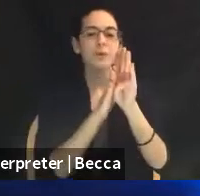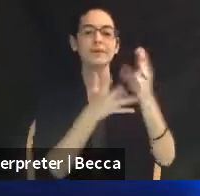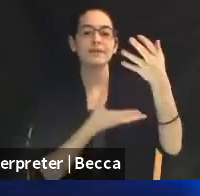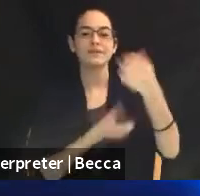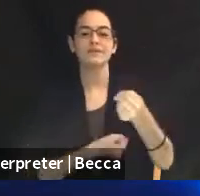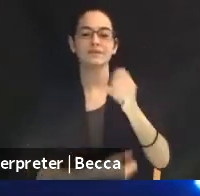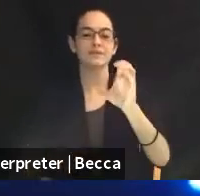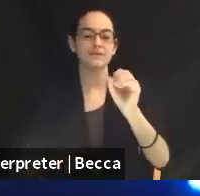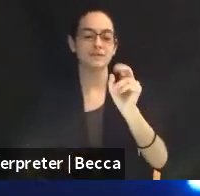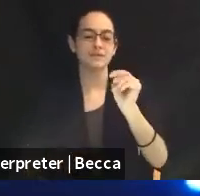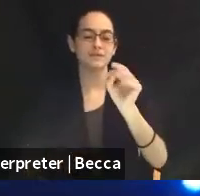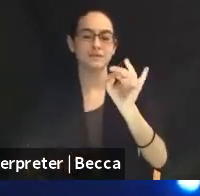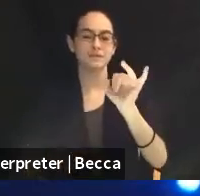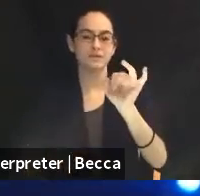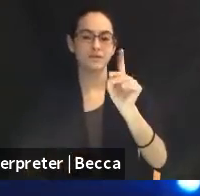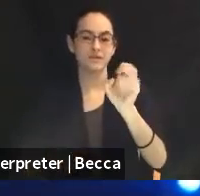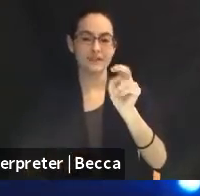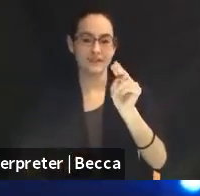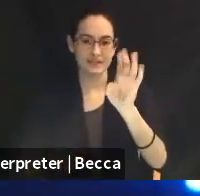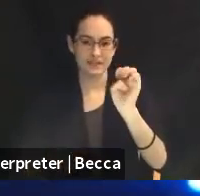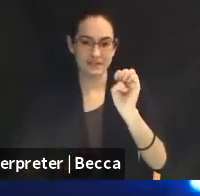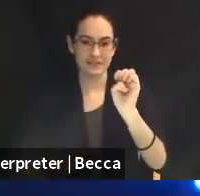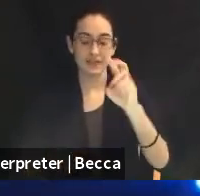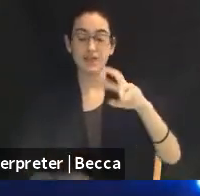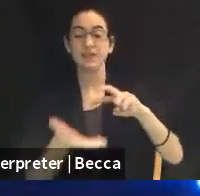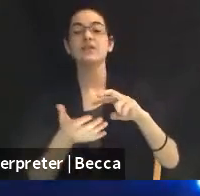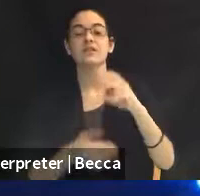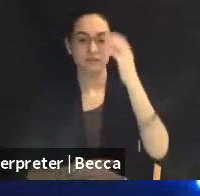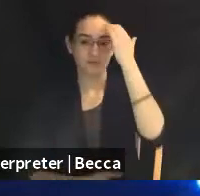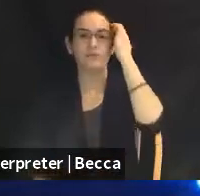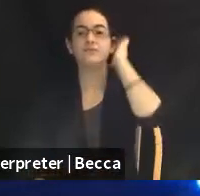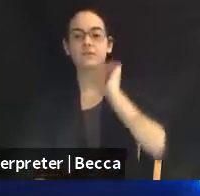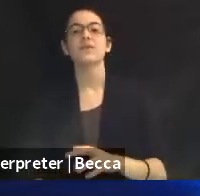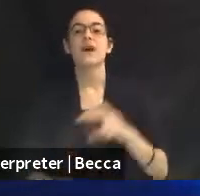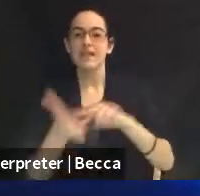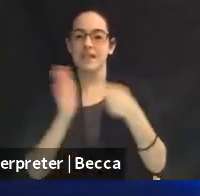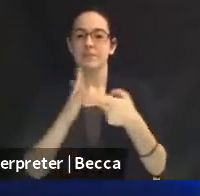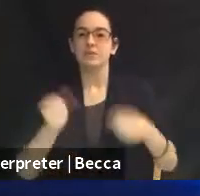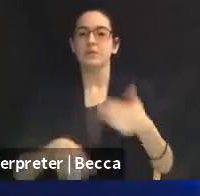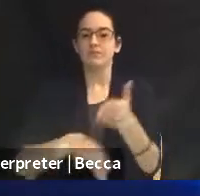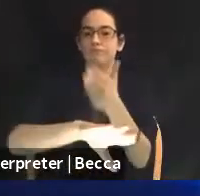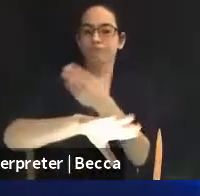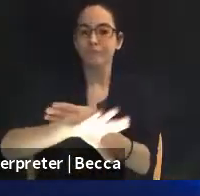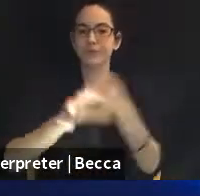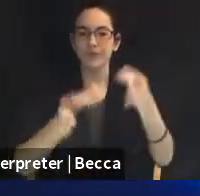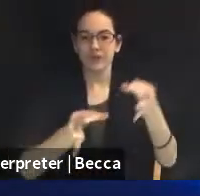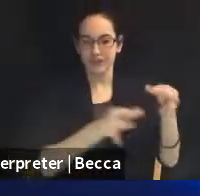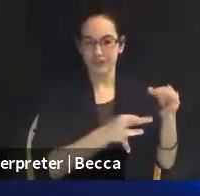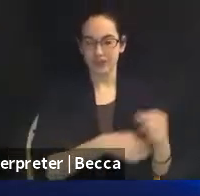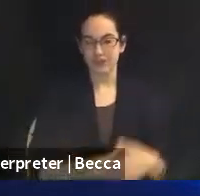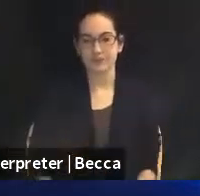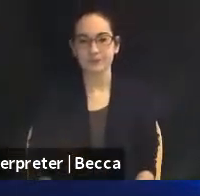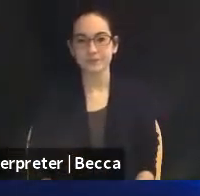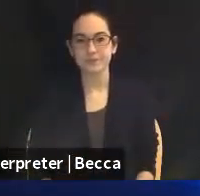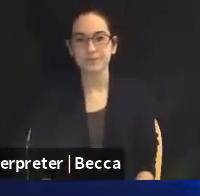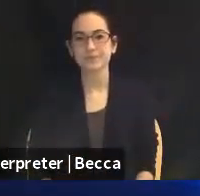Why? Because when we grow in confidence, we grow in confidence in our decision-making. We grow in confidence because others are